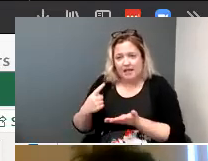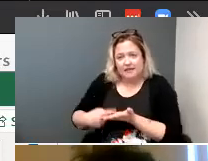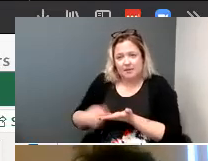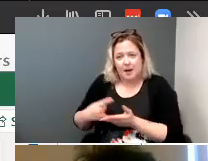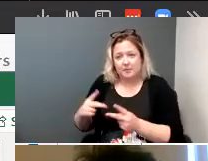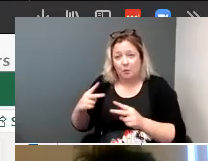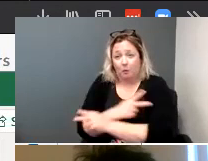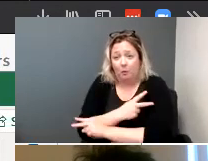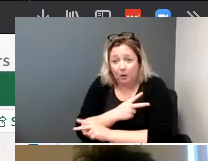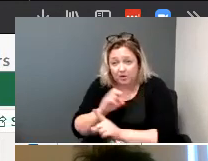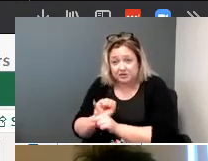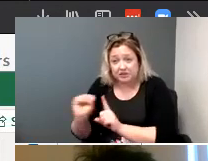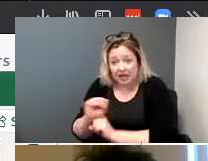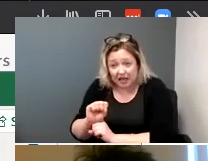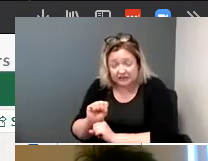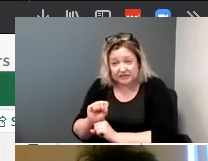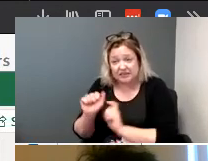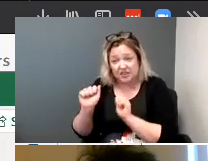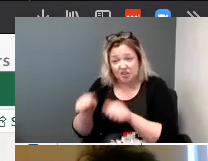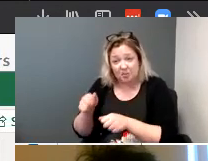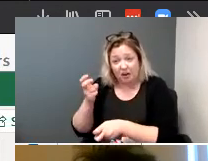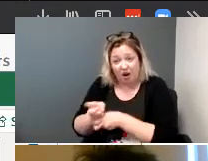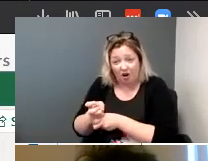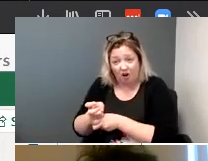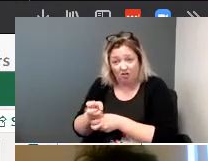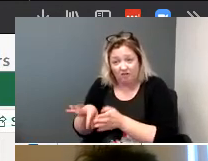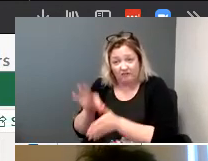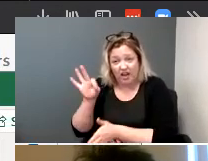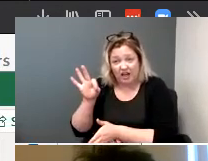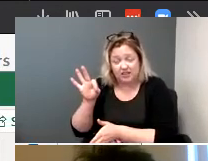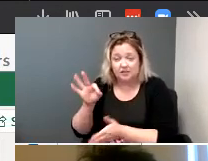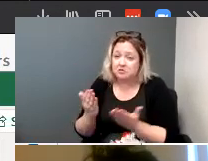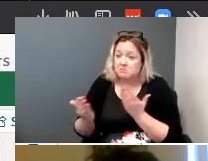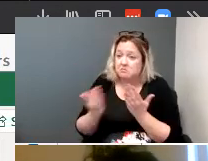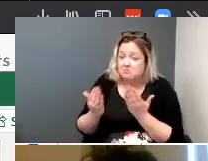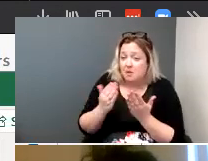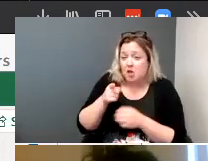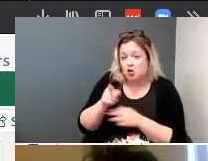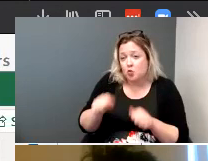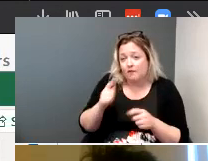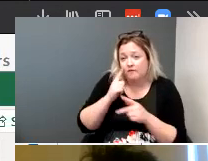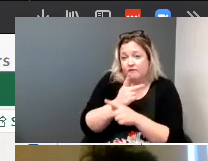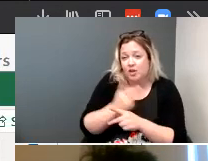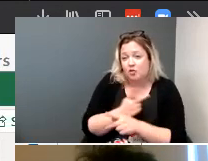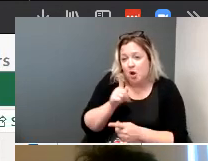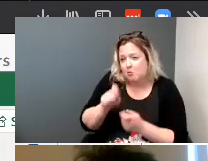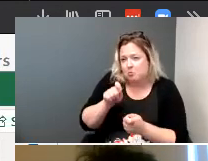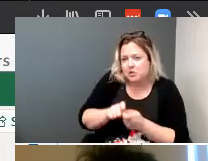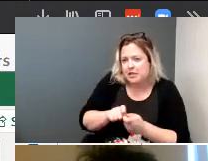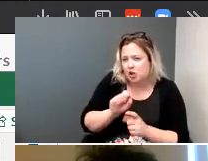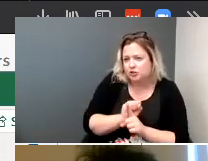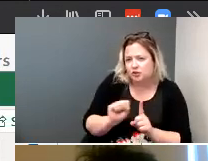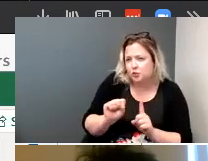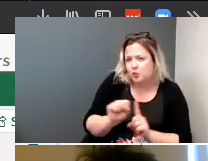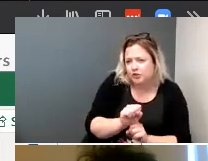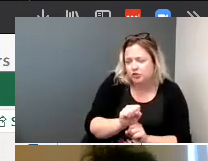compute. Right, so it might require that you figure out a particular case that is worst for this